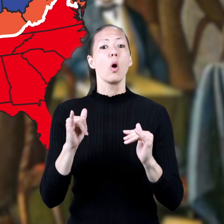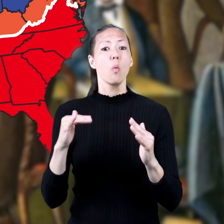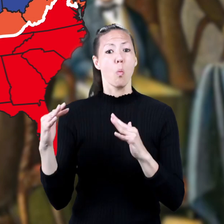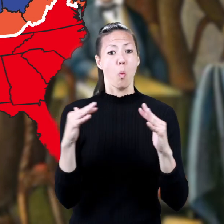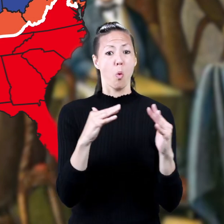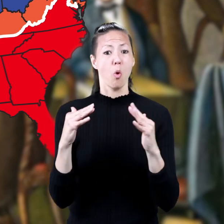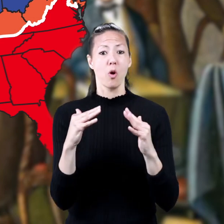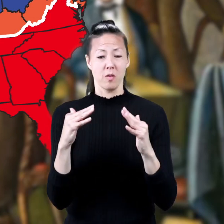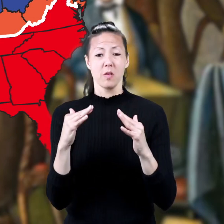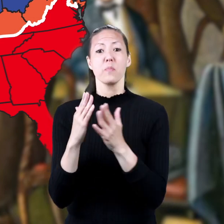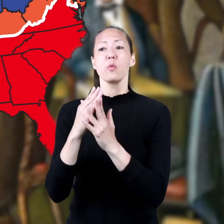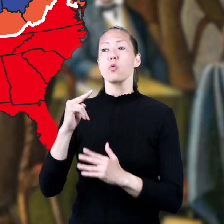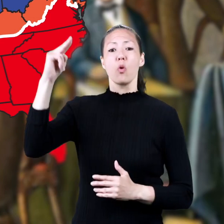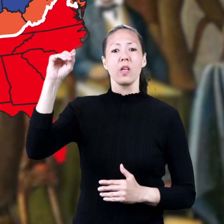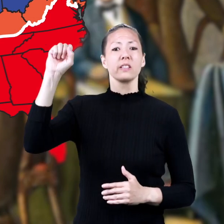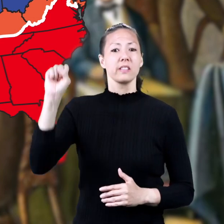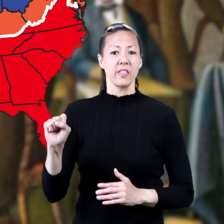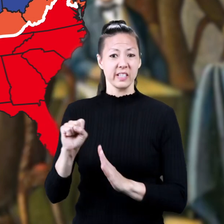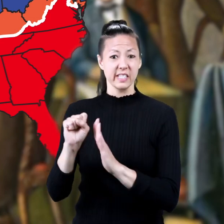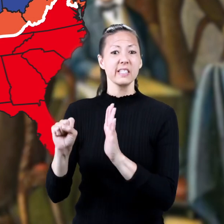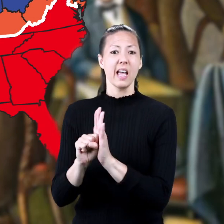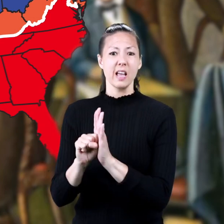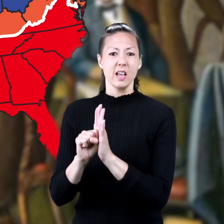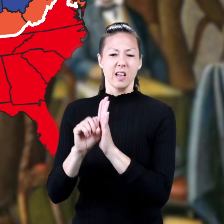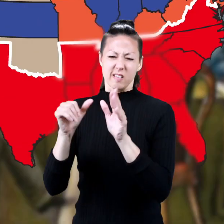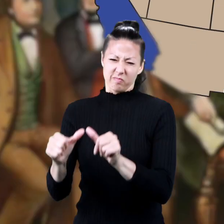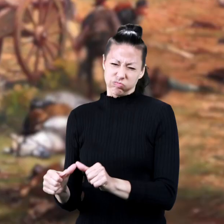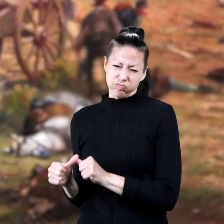states lasted for 4 years.